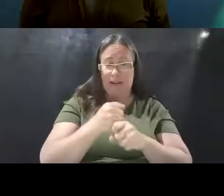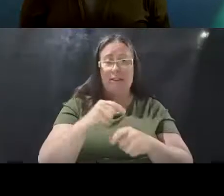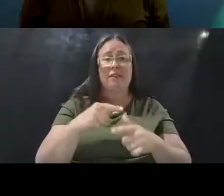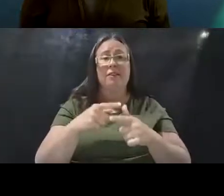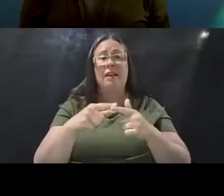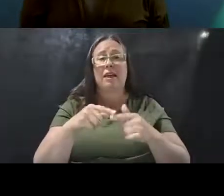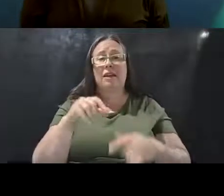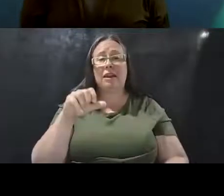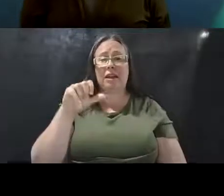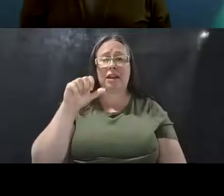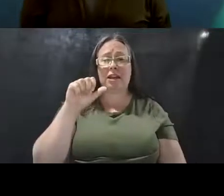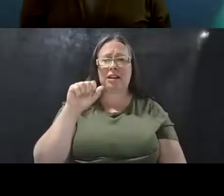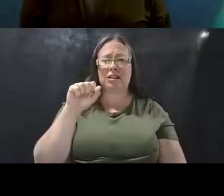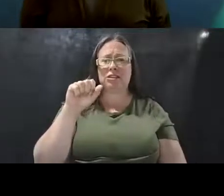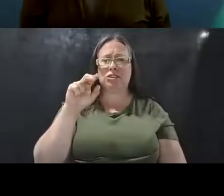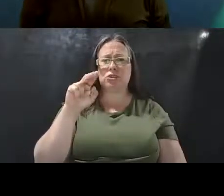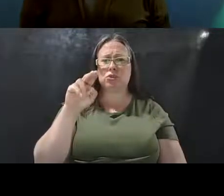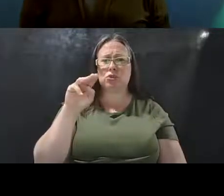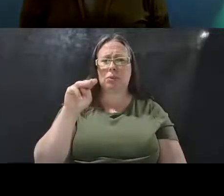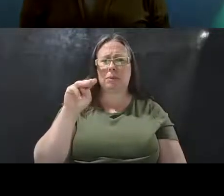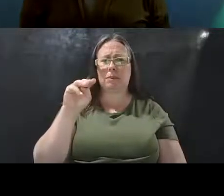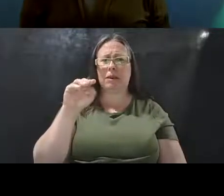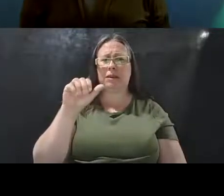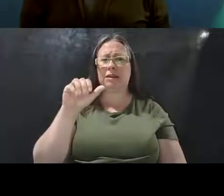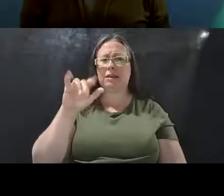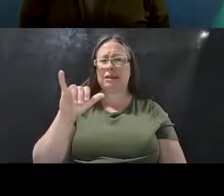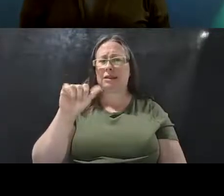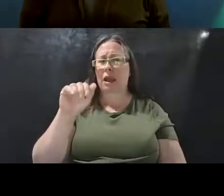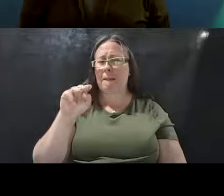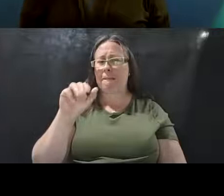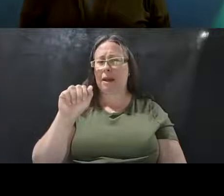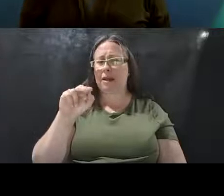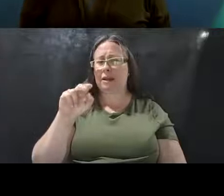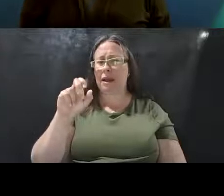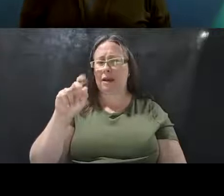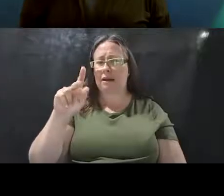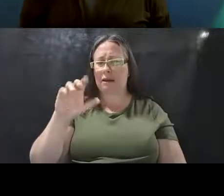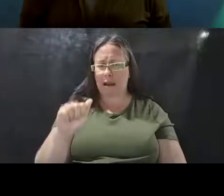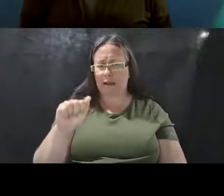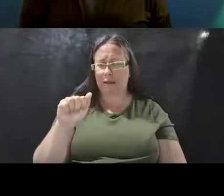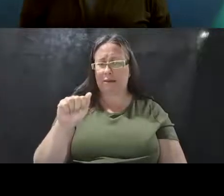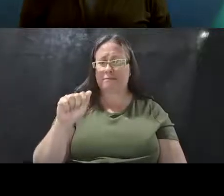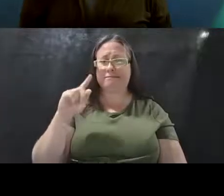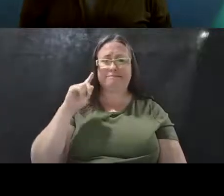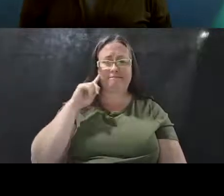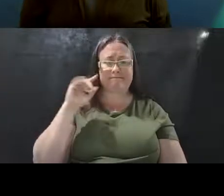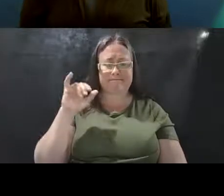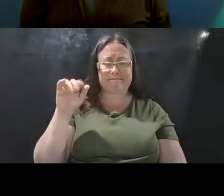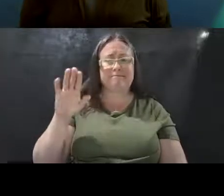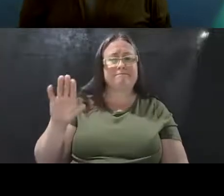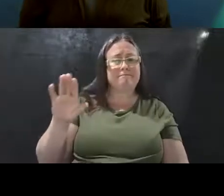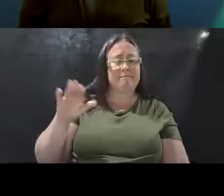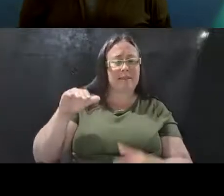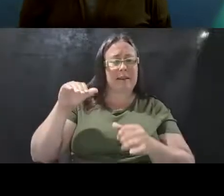Yamanaka reported an amazing discovery where he could actually take